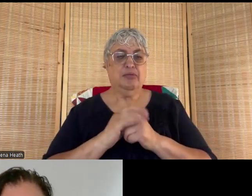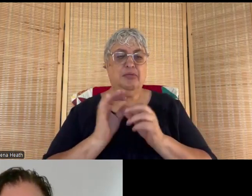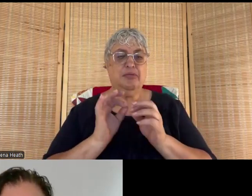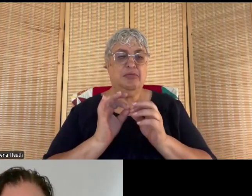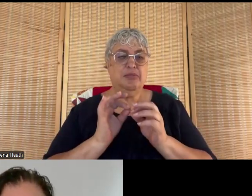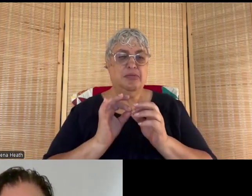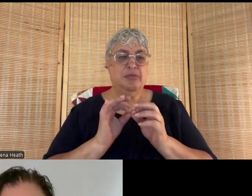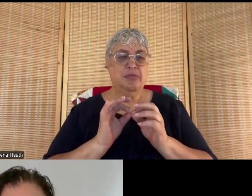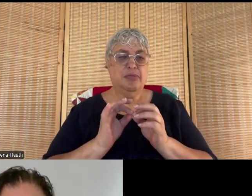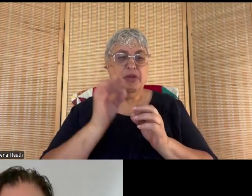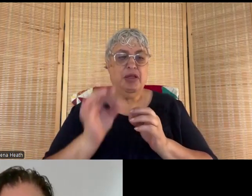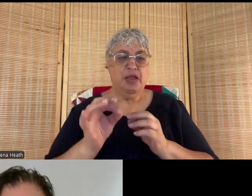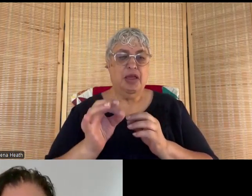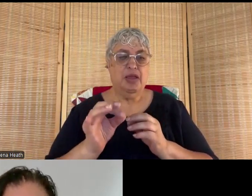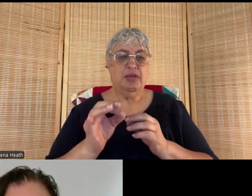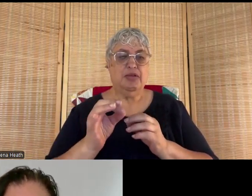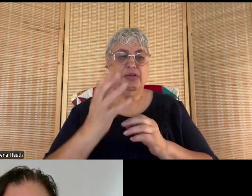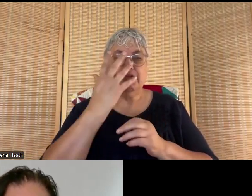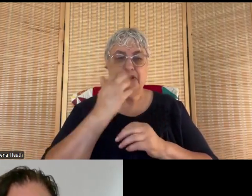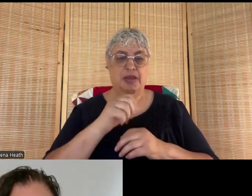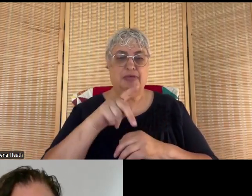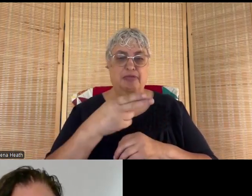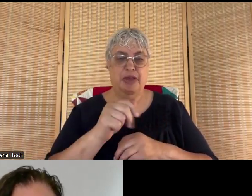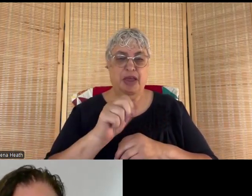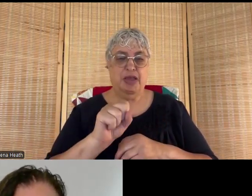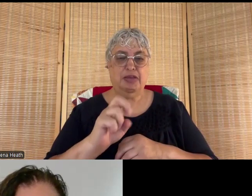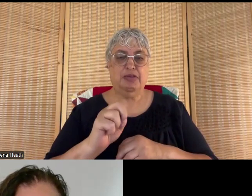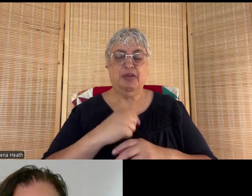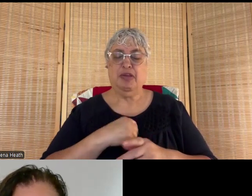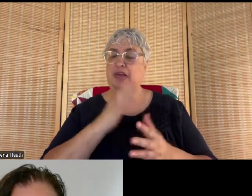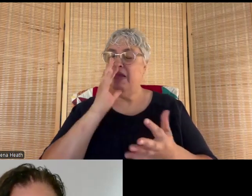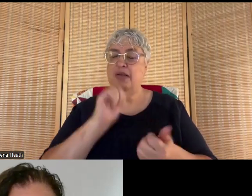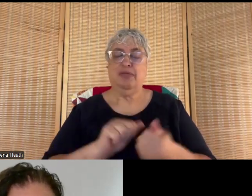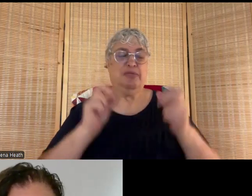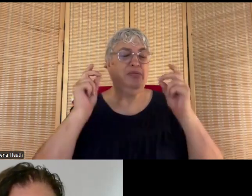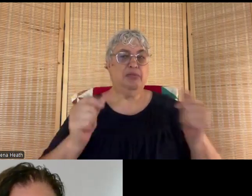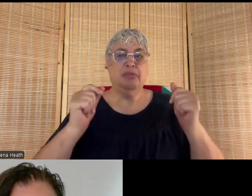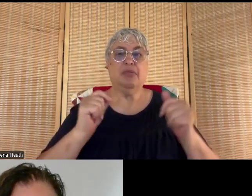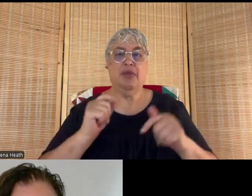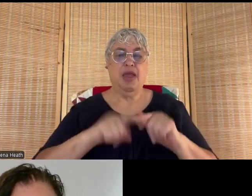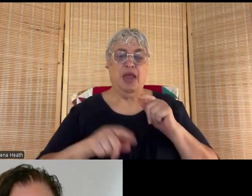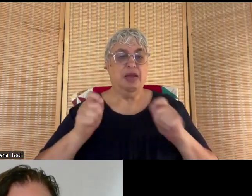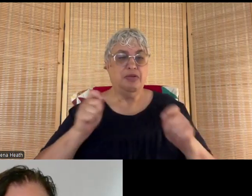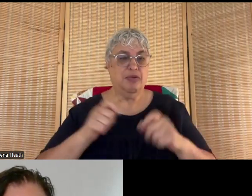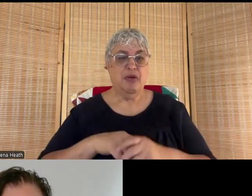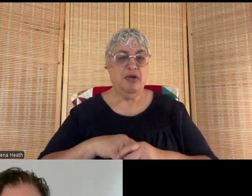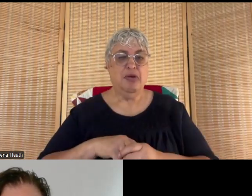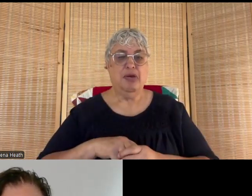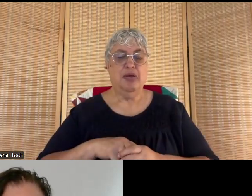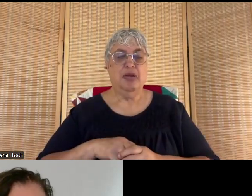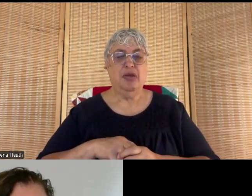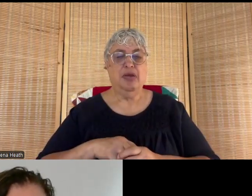phase syndrome or narcolepsy, which would be falling asleep suddenly and uncontrollably during the day.